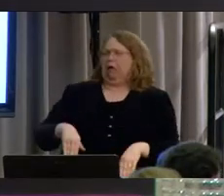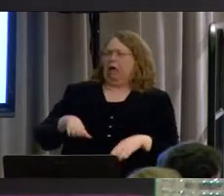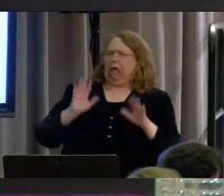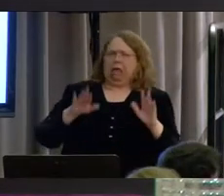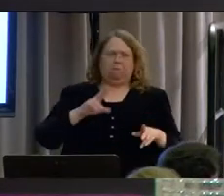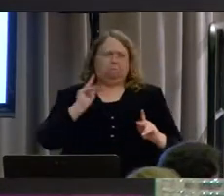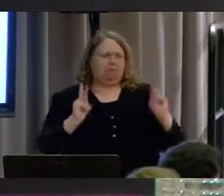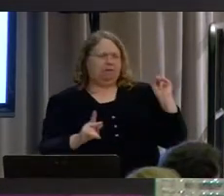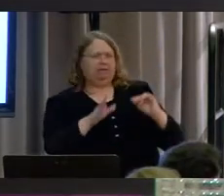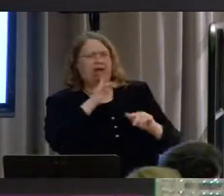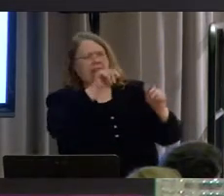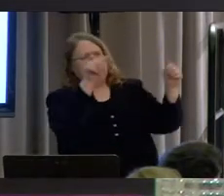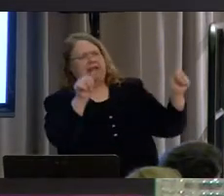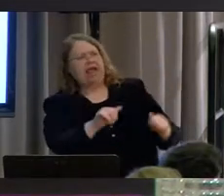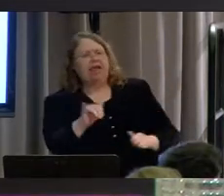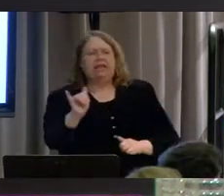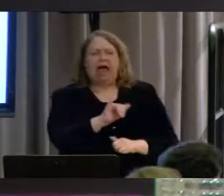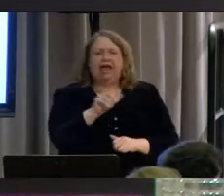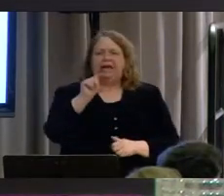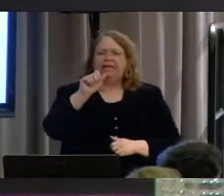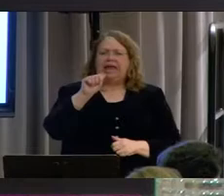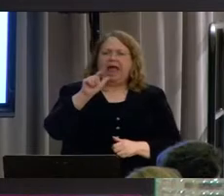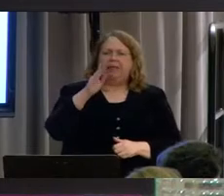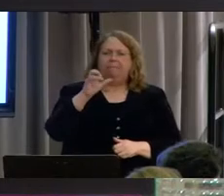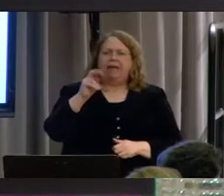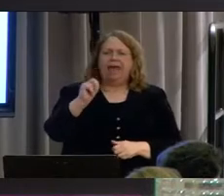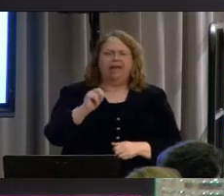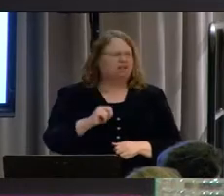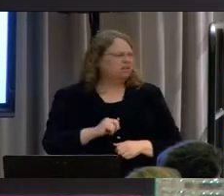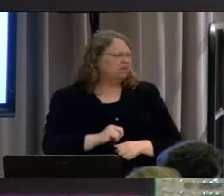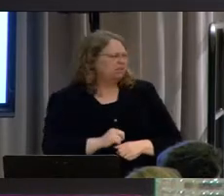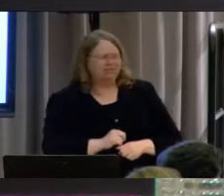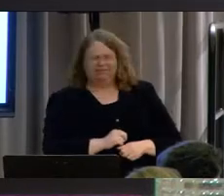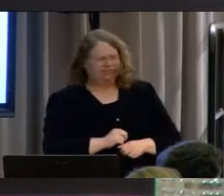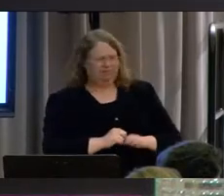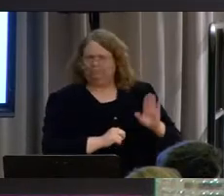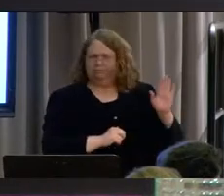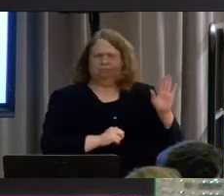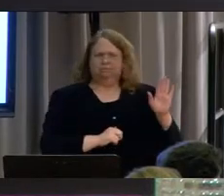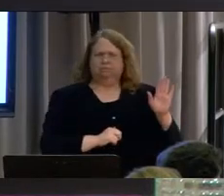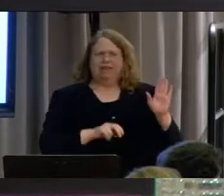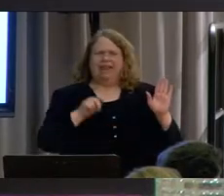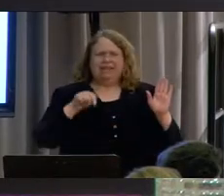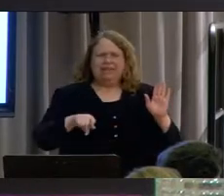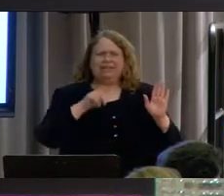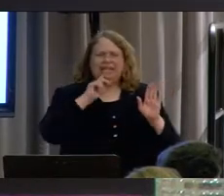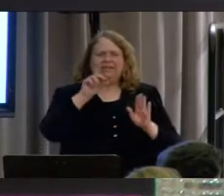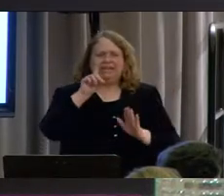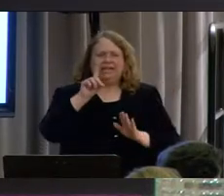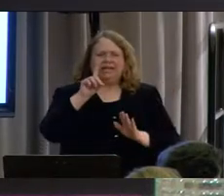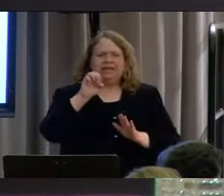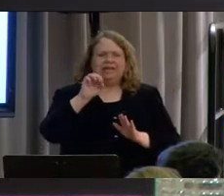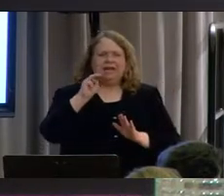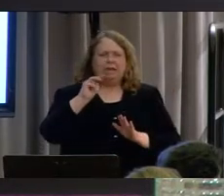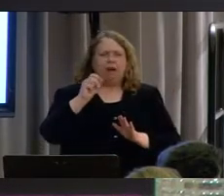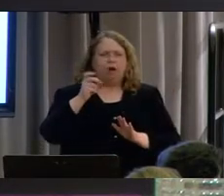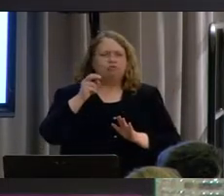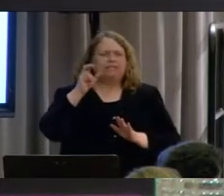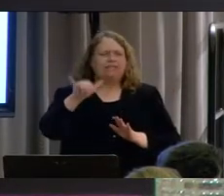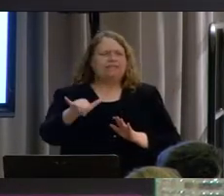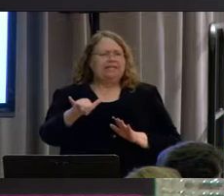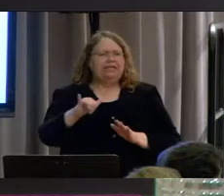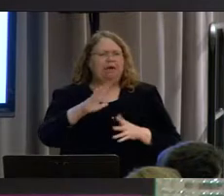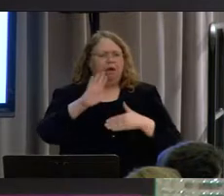people talking about the statues, just like the Taliban. And I said, no, this is democracy. This is